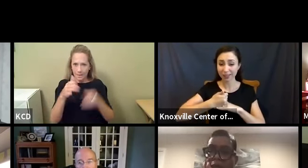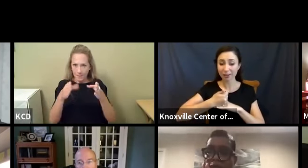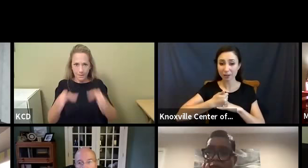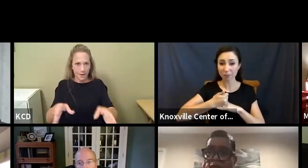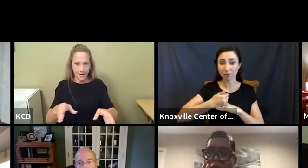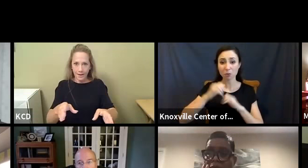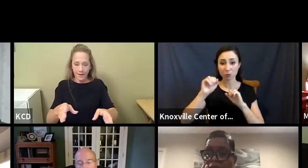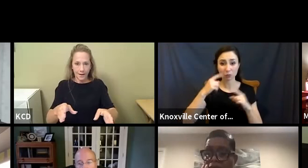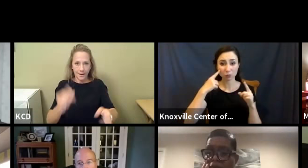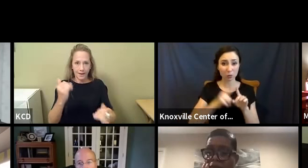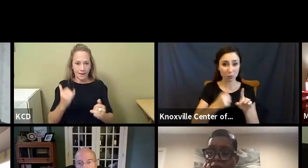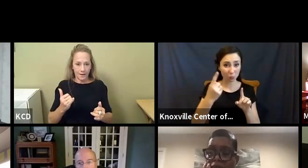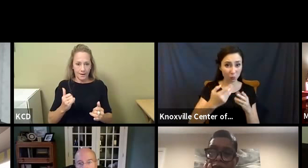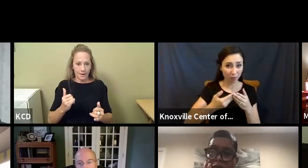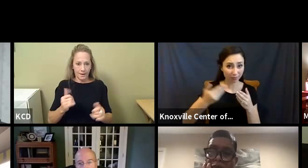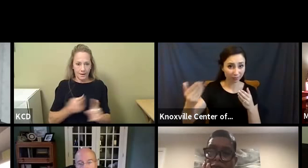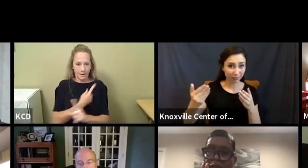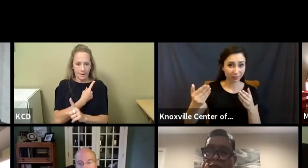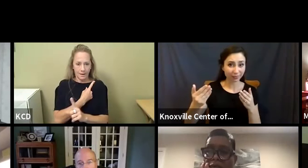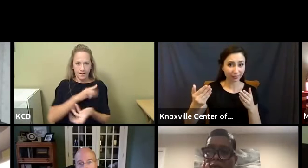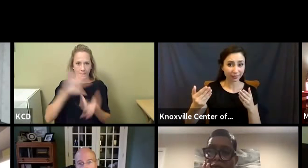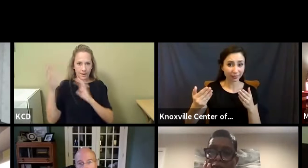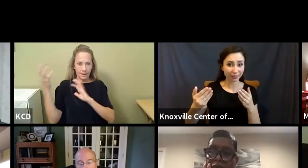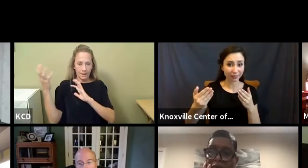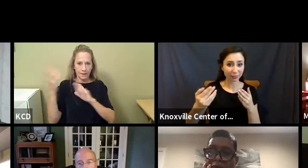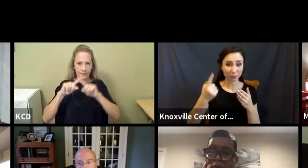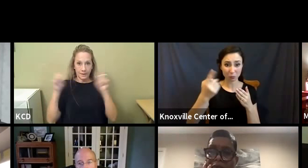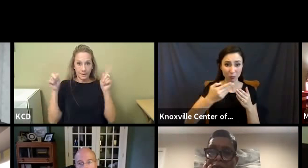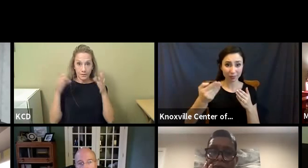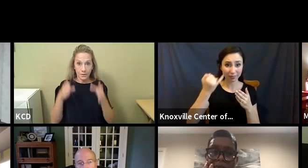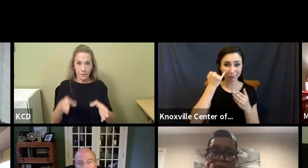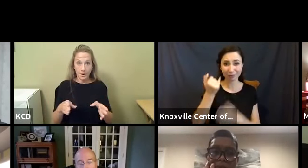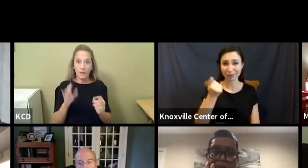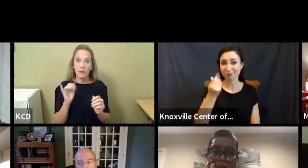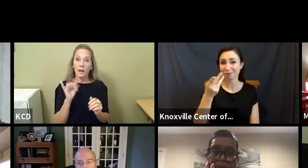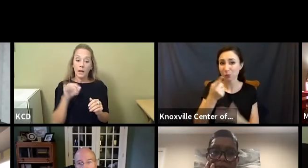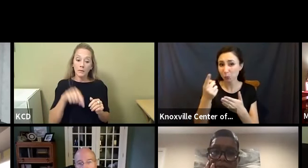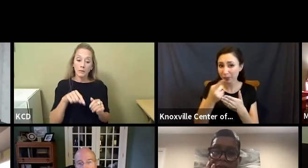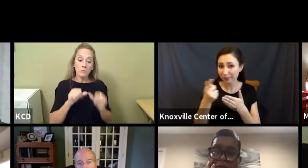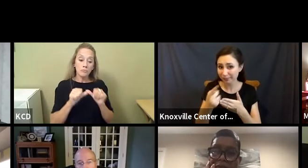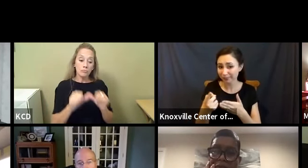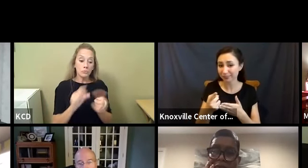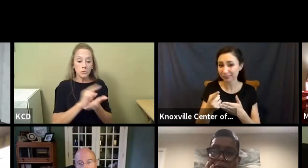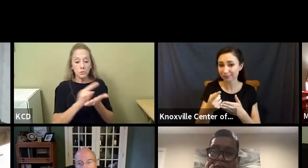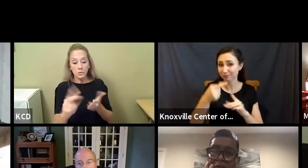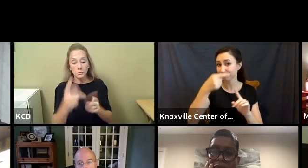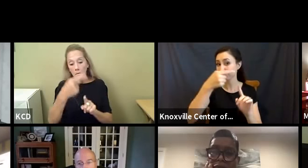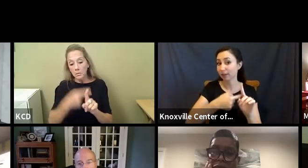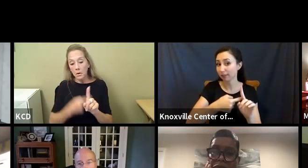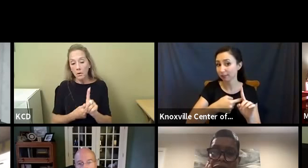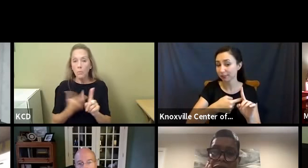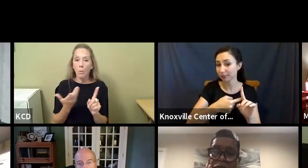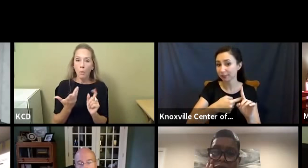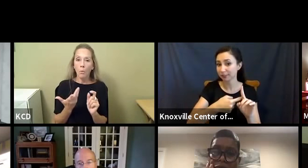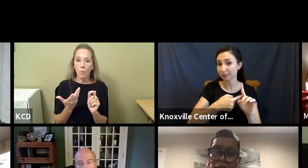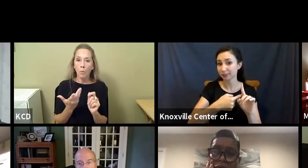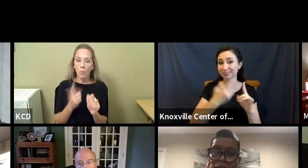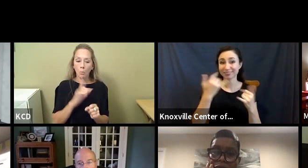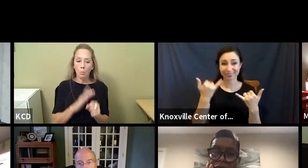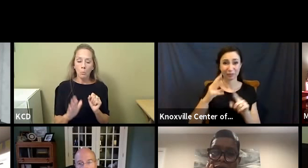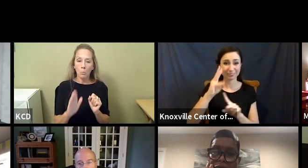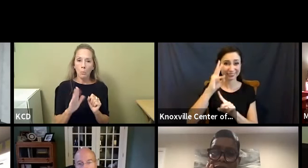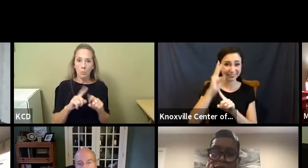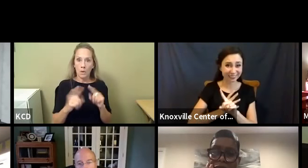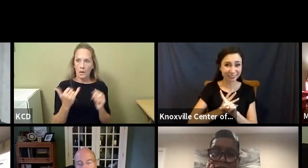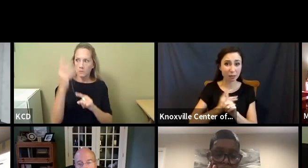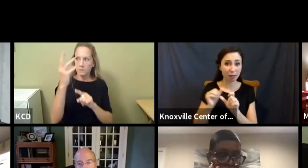thing if this had been a couple weeks or a month. We're 6 months into this,